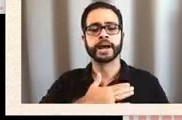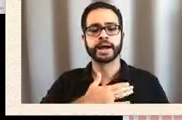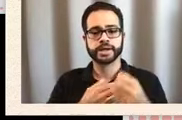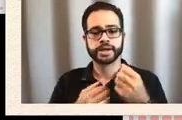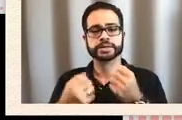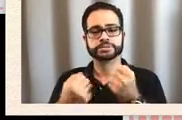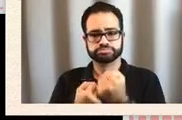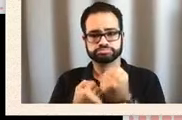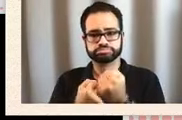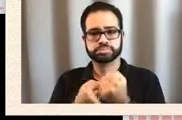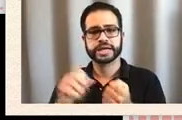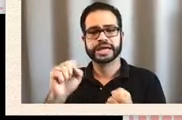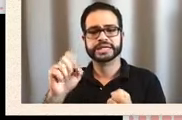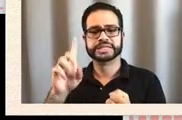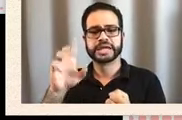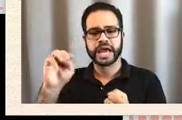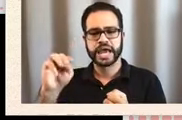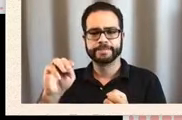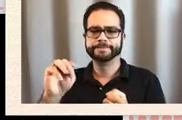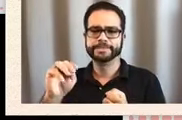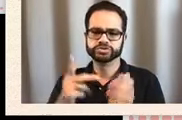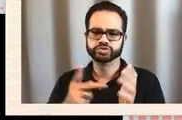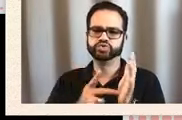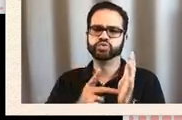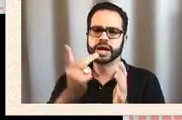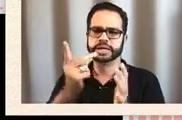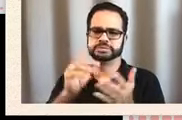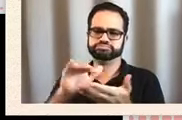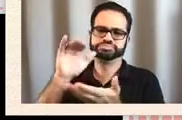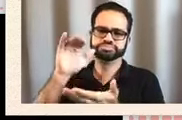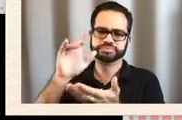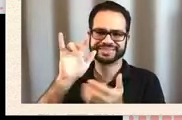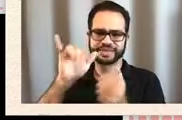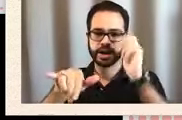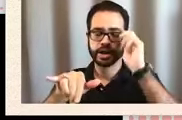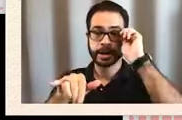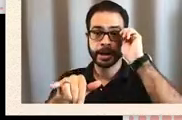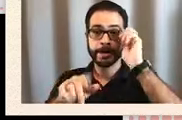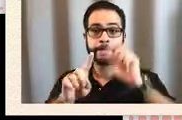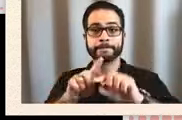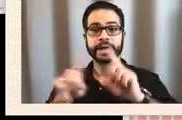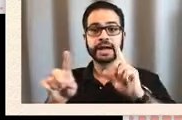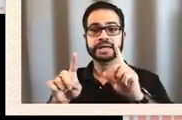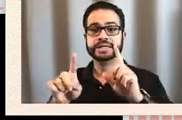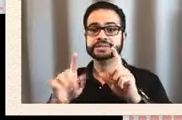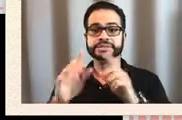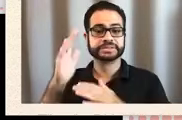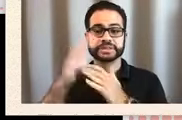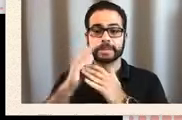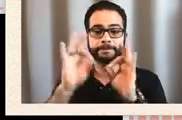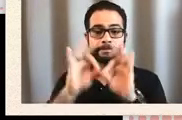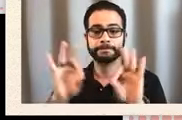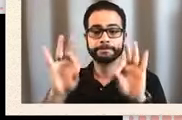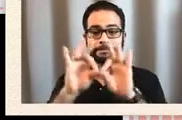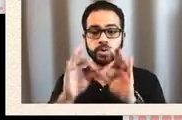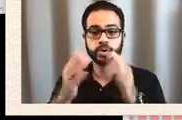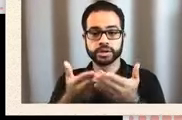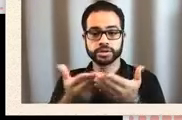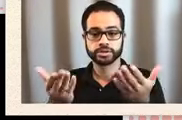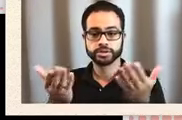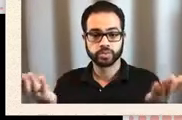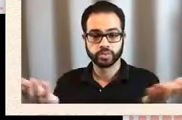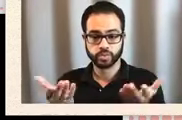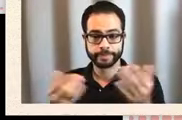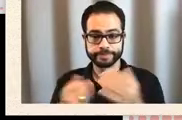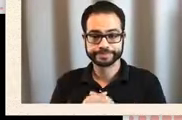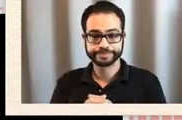as bigger than this. But the most important thing is, and